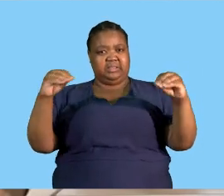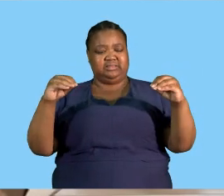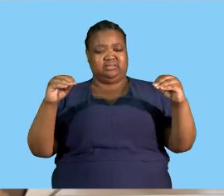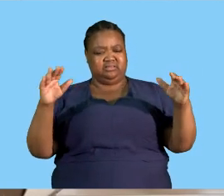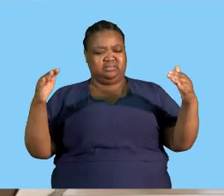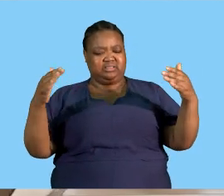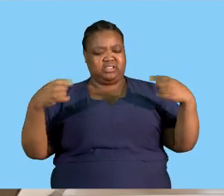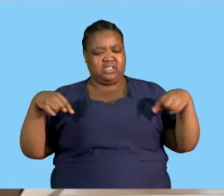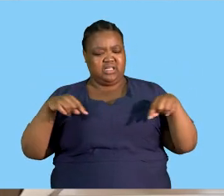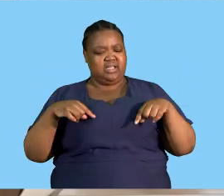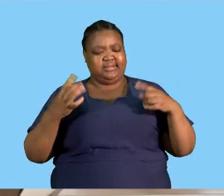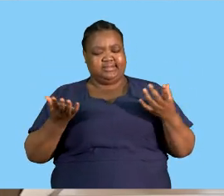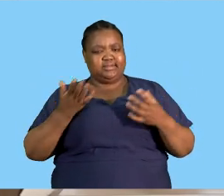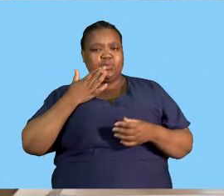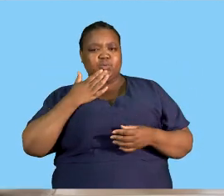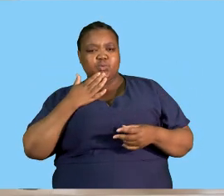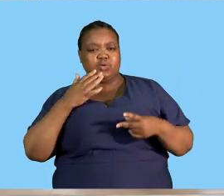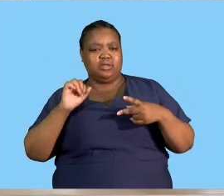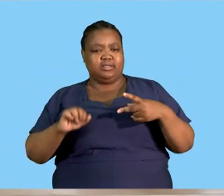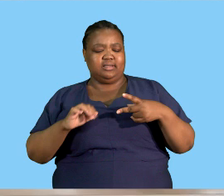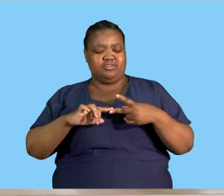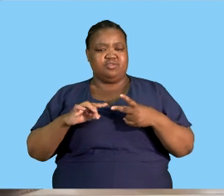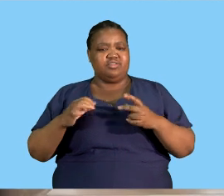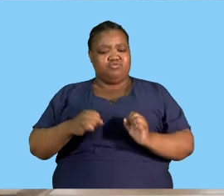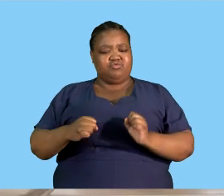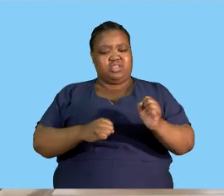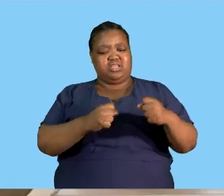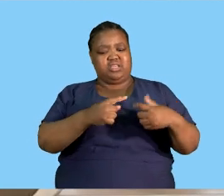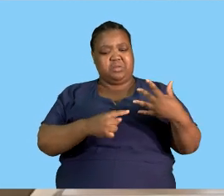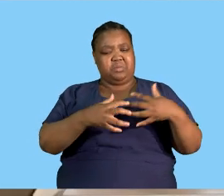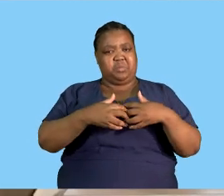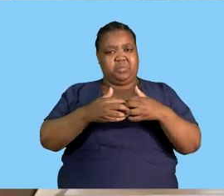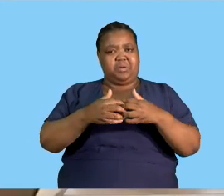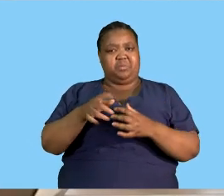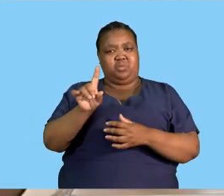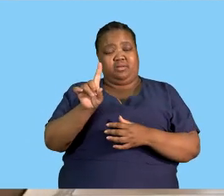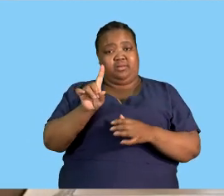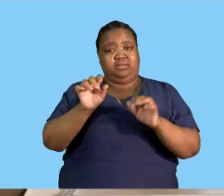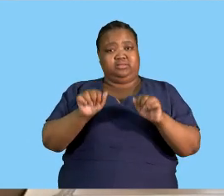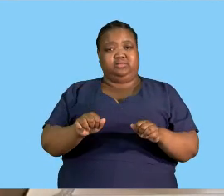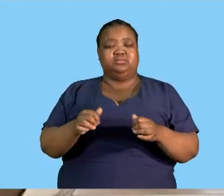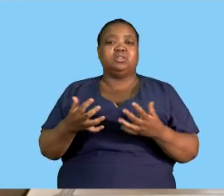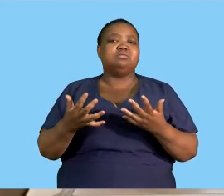we in the market, so that we understand the type of strategy that we're going to come up with. It needs to be